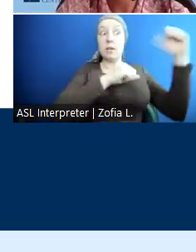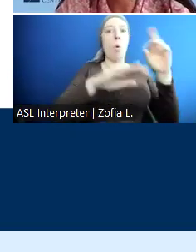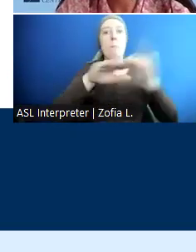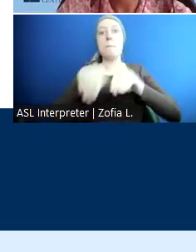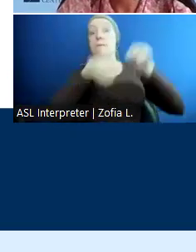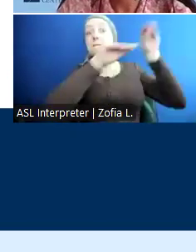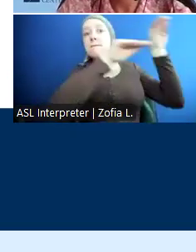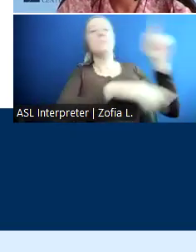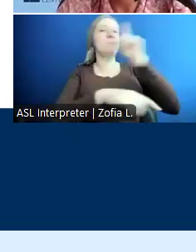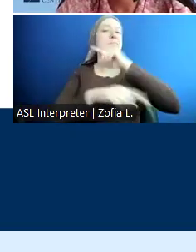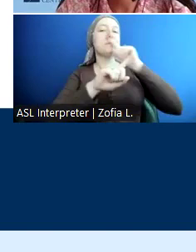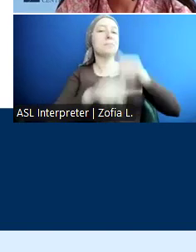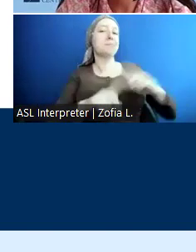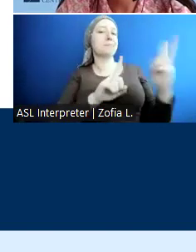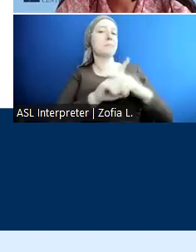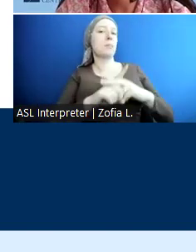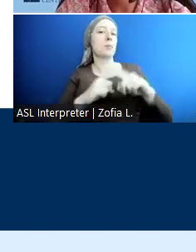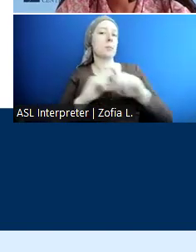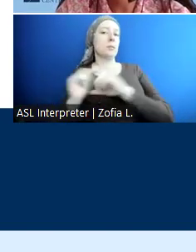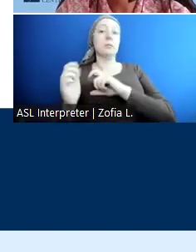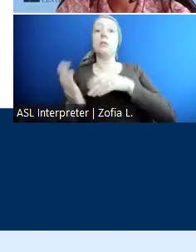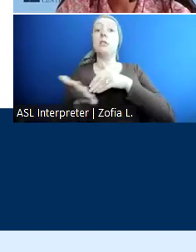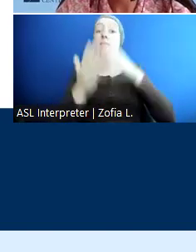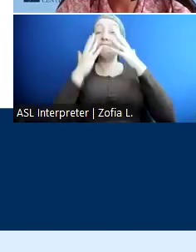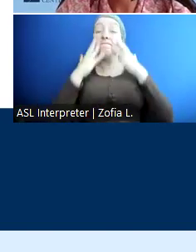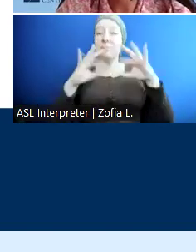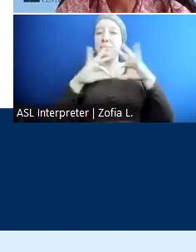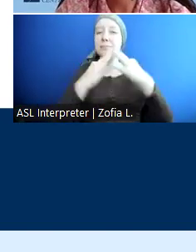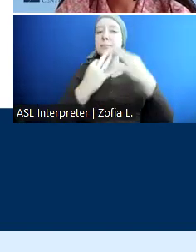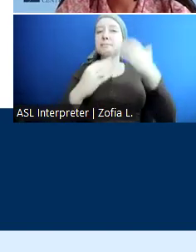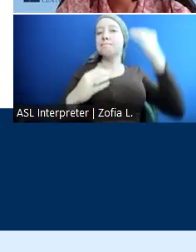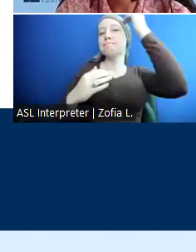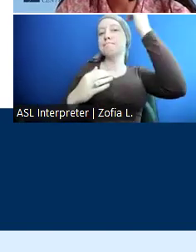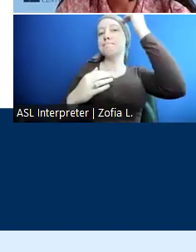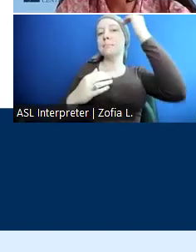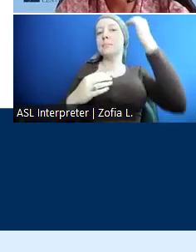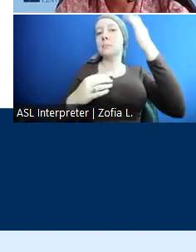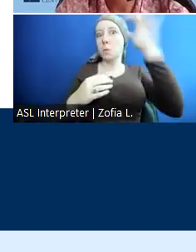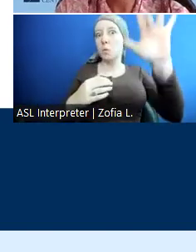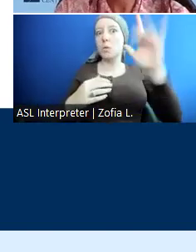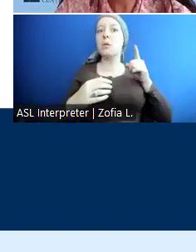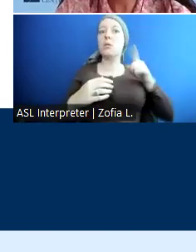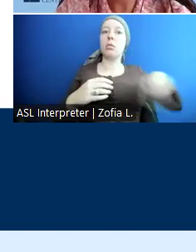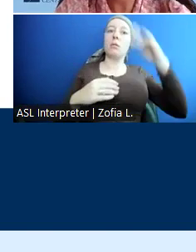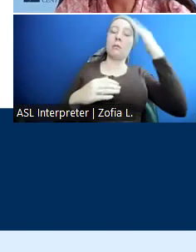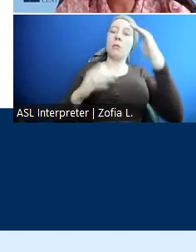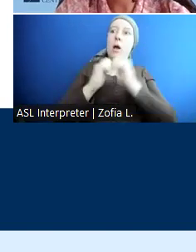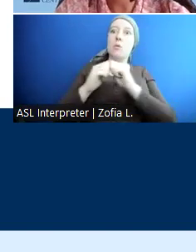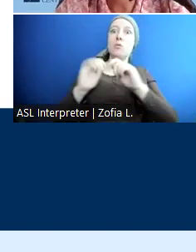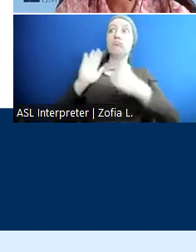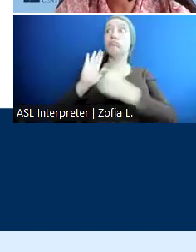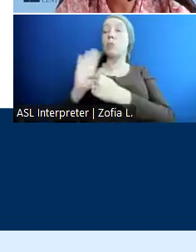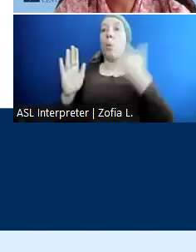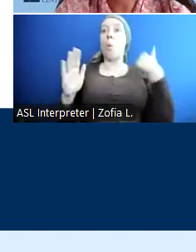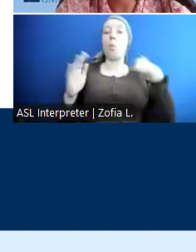safety. Unfortunately, families are often very savvy and they know how to paint a sympathetic picture of themselves